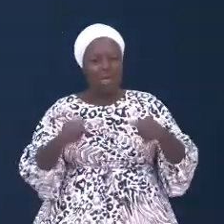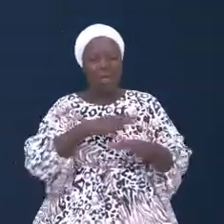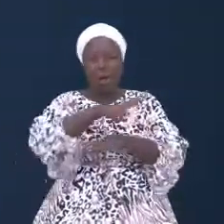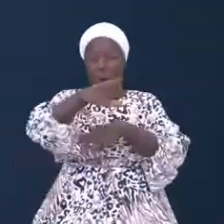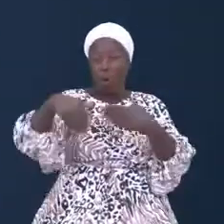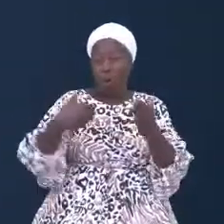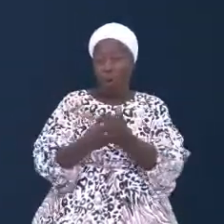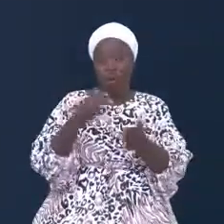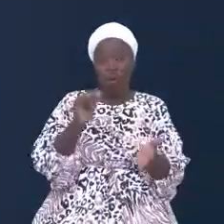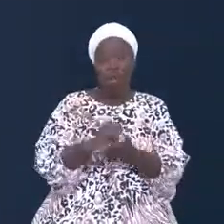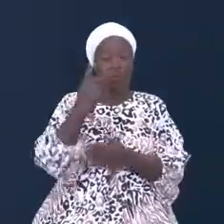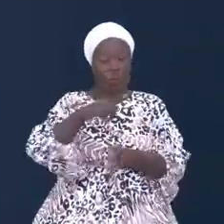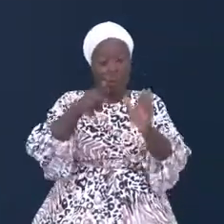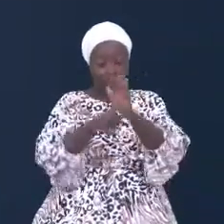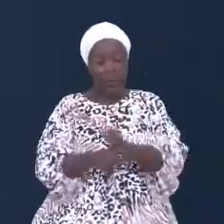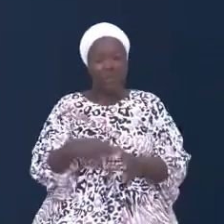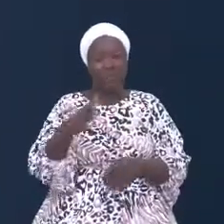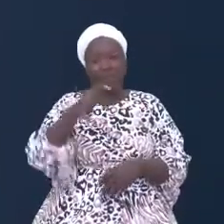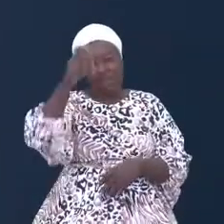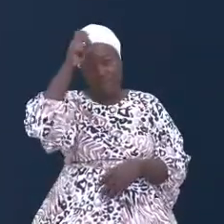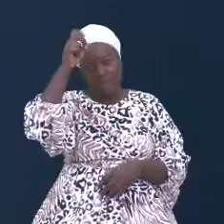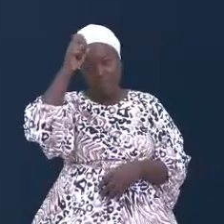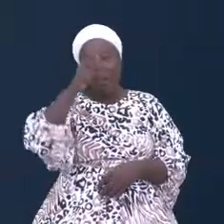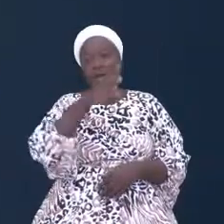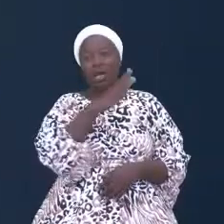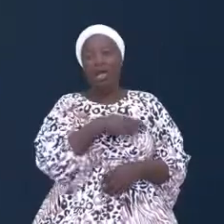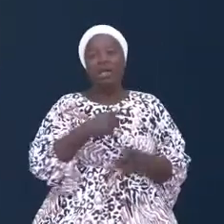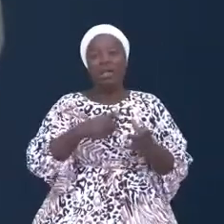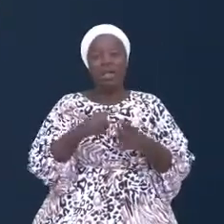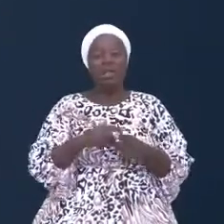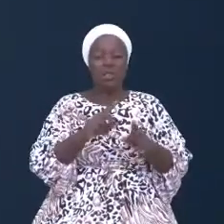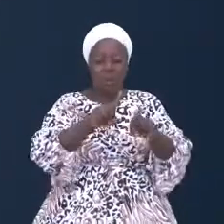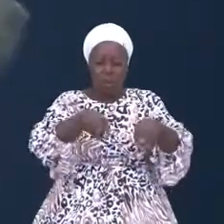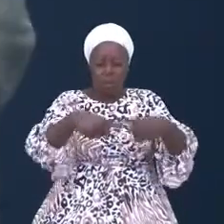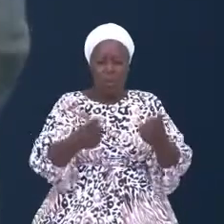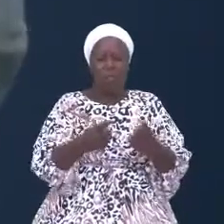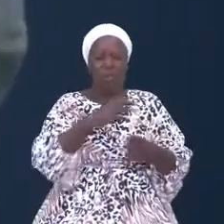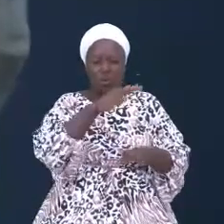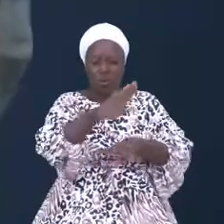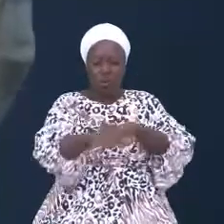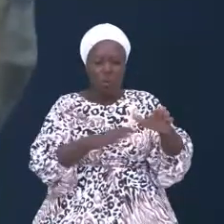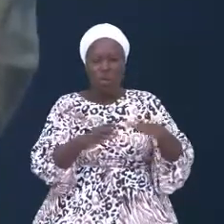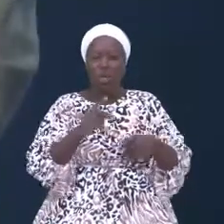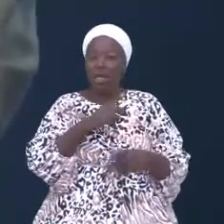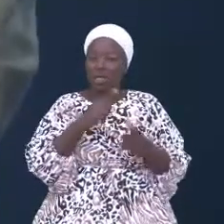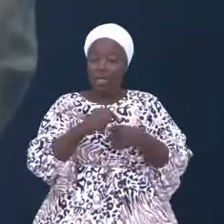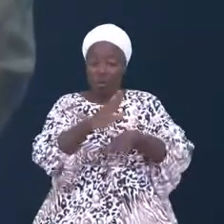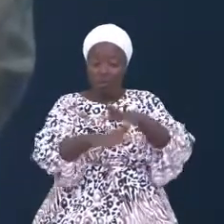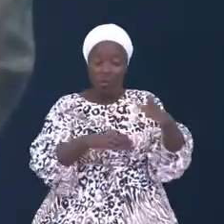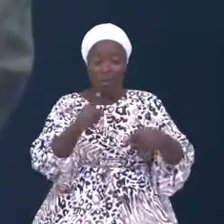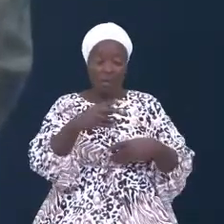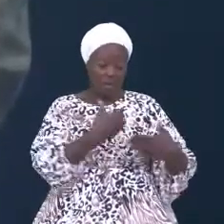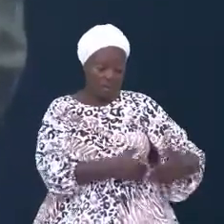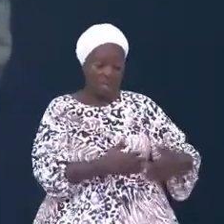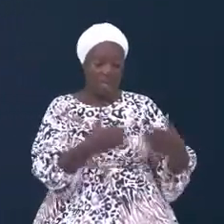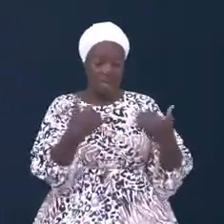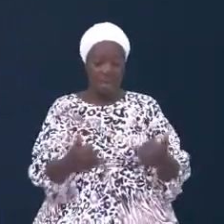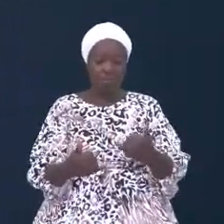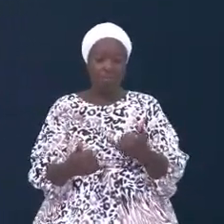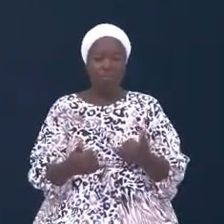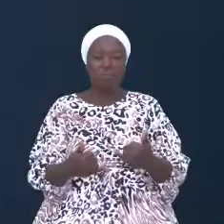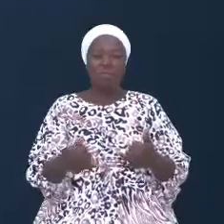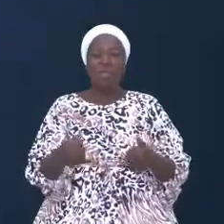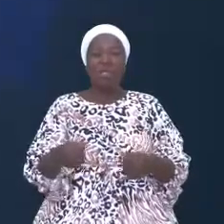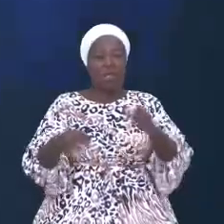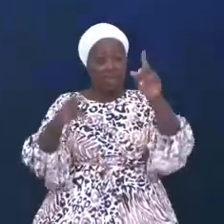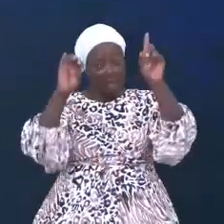all that were oppressed of the devil. He passed by. He's passing by your side right there. I